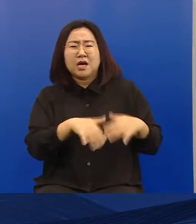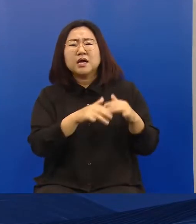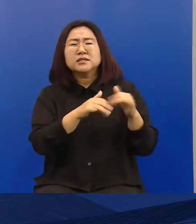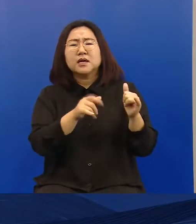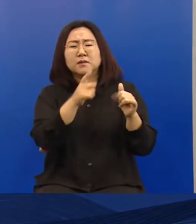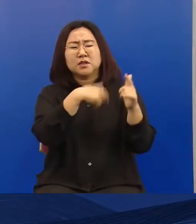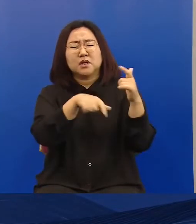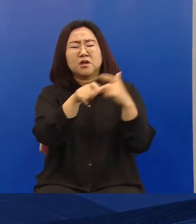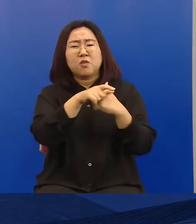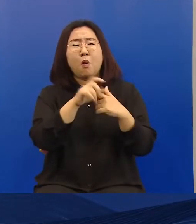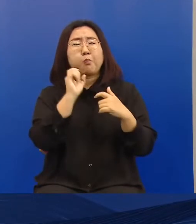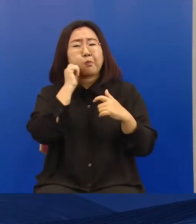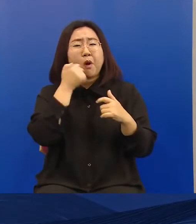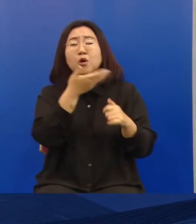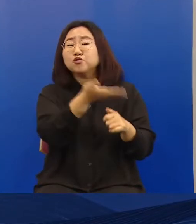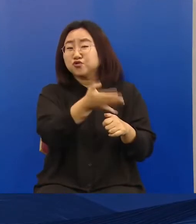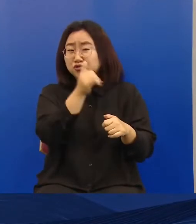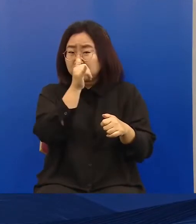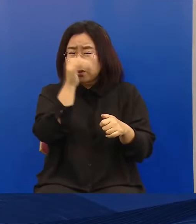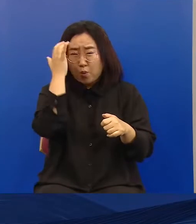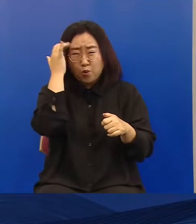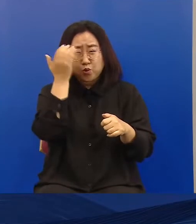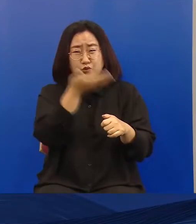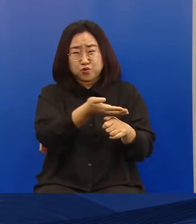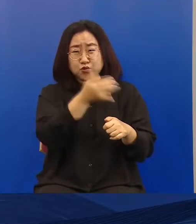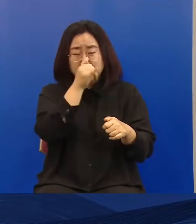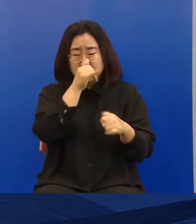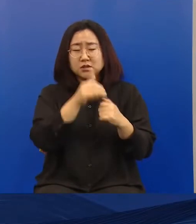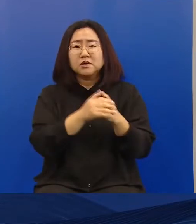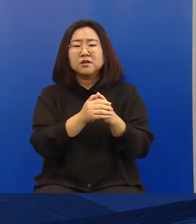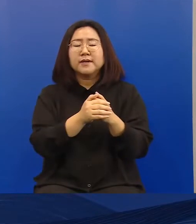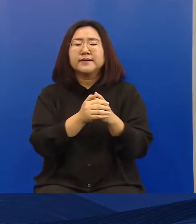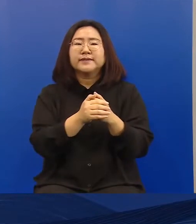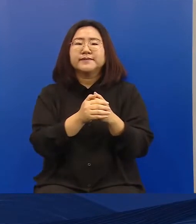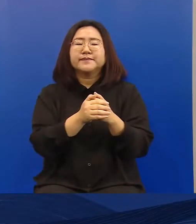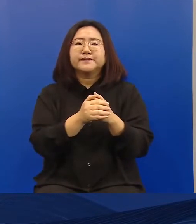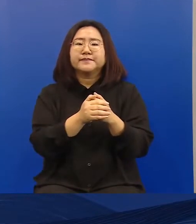COVID-19 hit harder on the